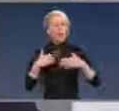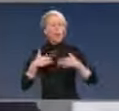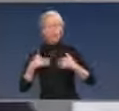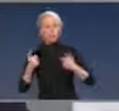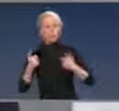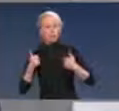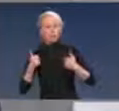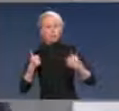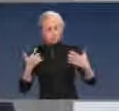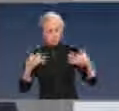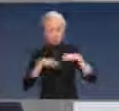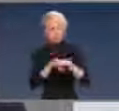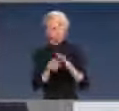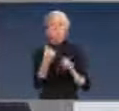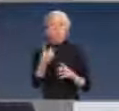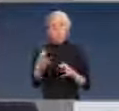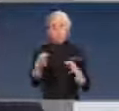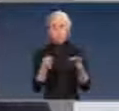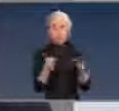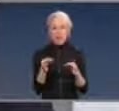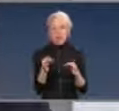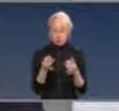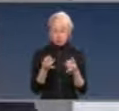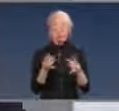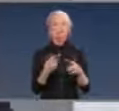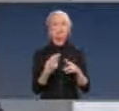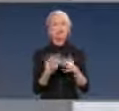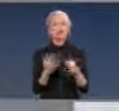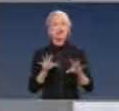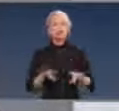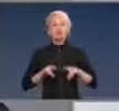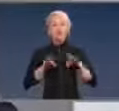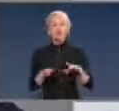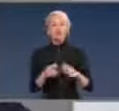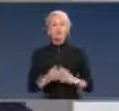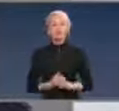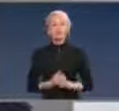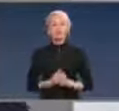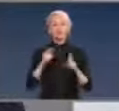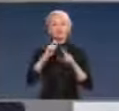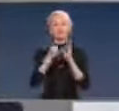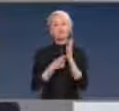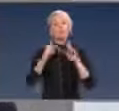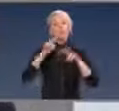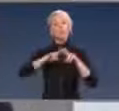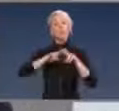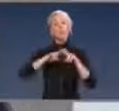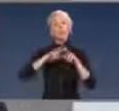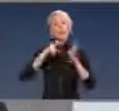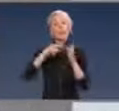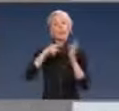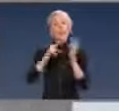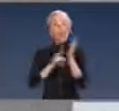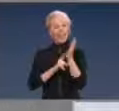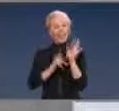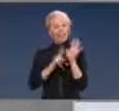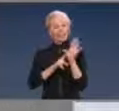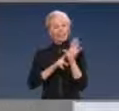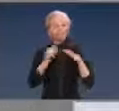is a health response, which Professor Kelly can speak to you about, but there is also emergency